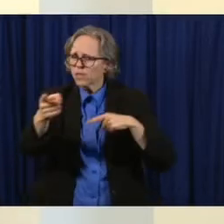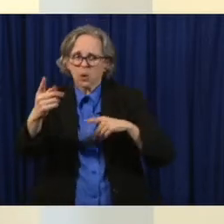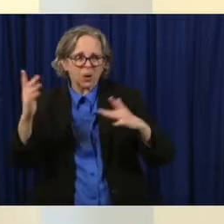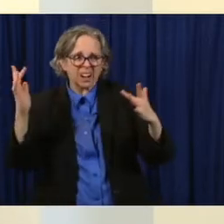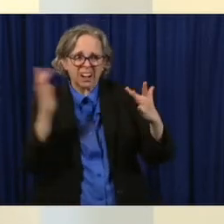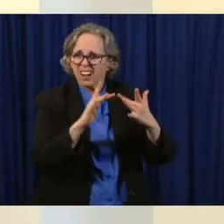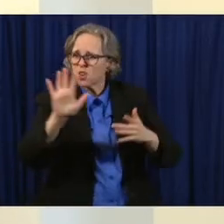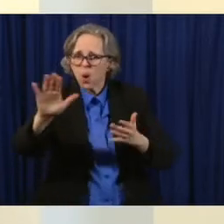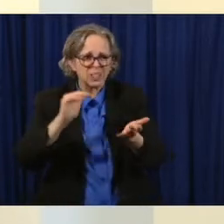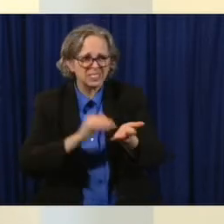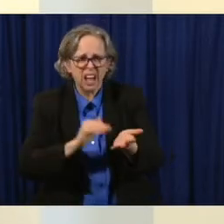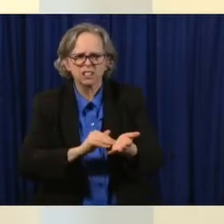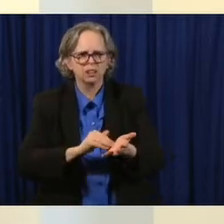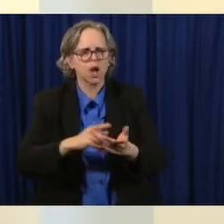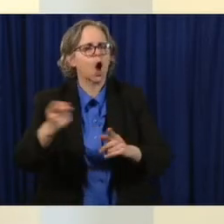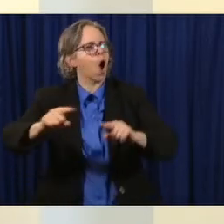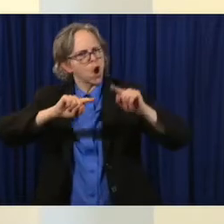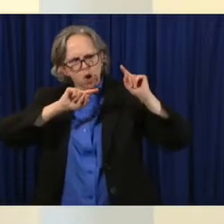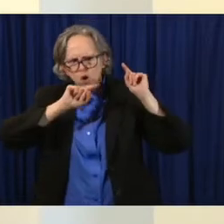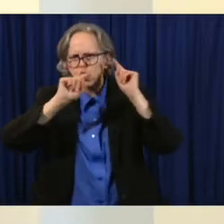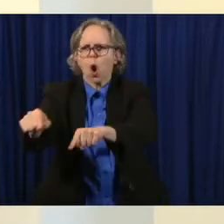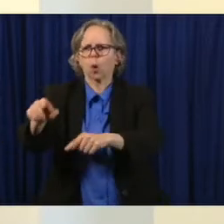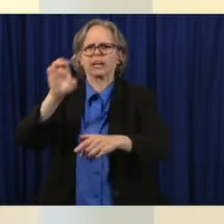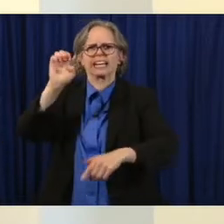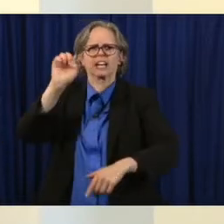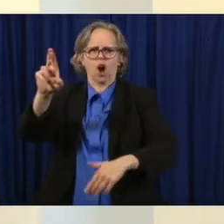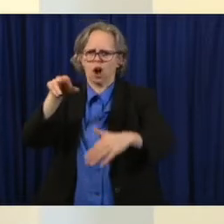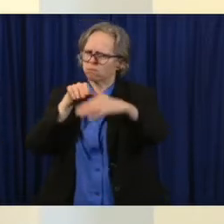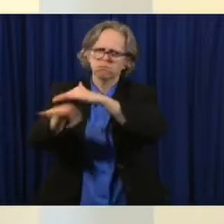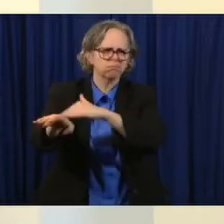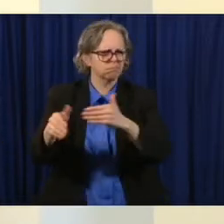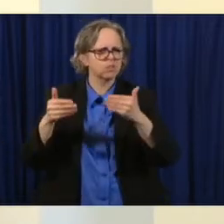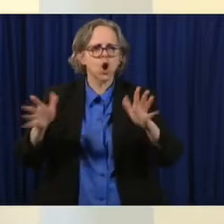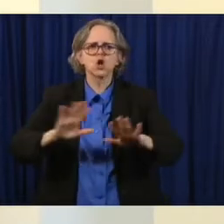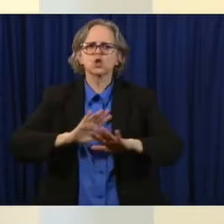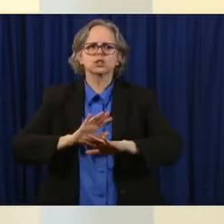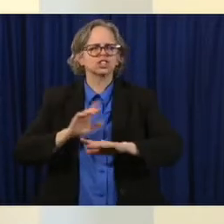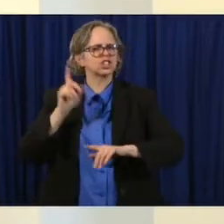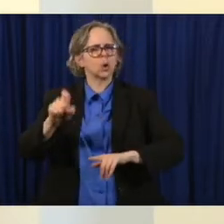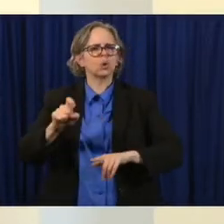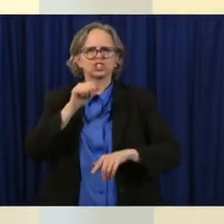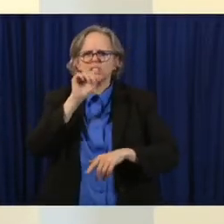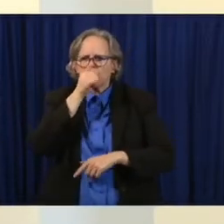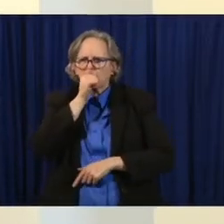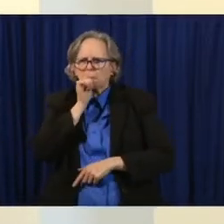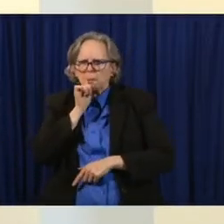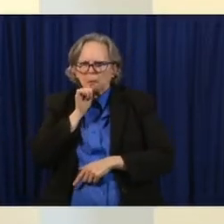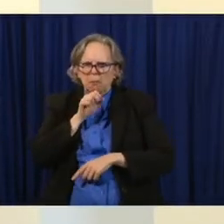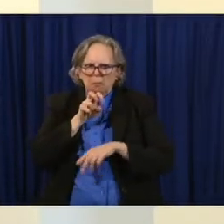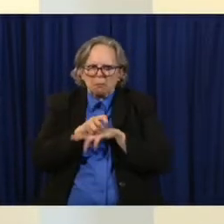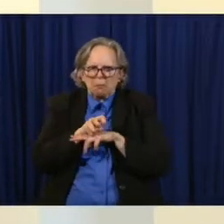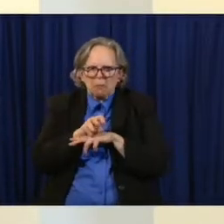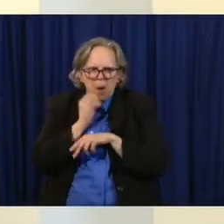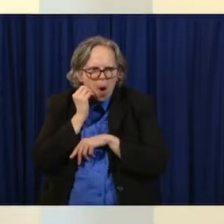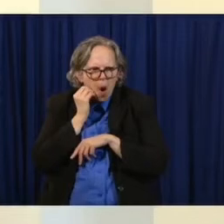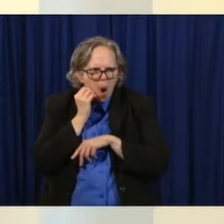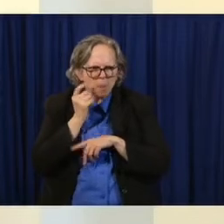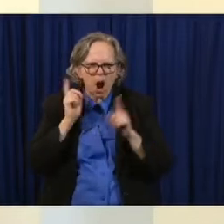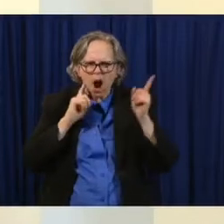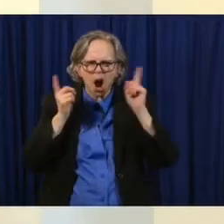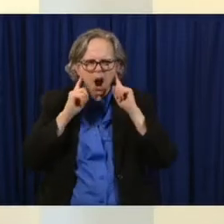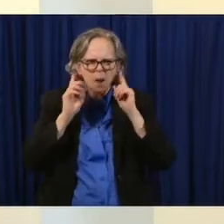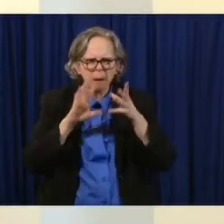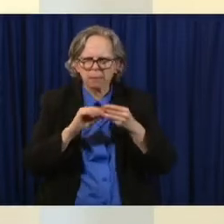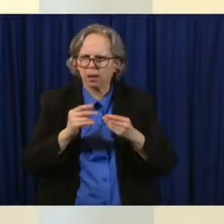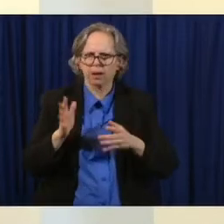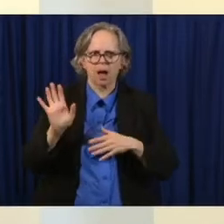other provider. Really, nobody should be left suffering. And I have just found a few stories I've heard of people being denied care,